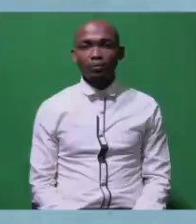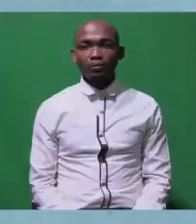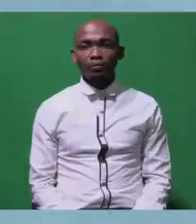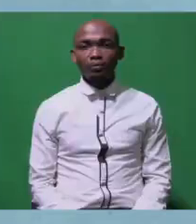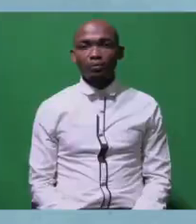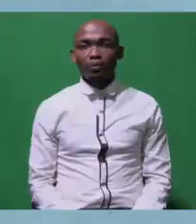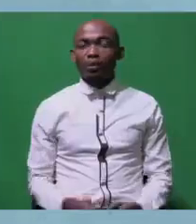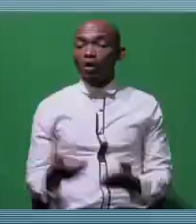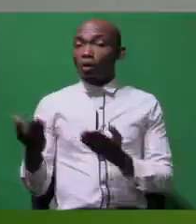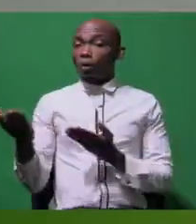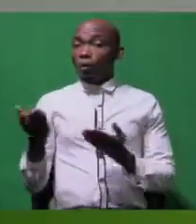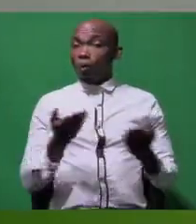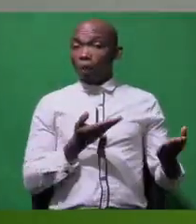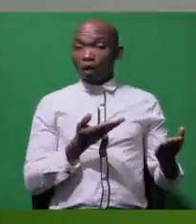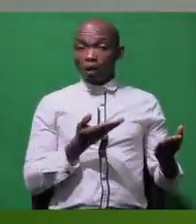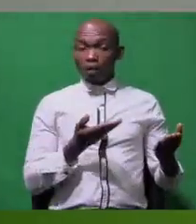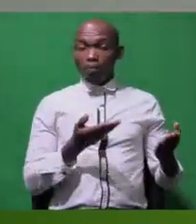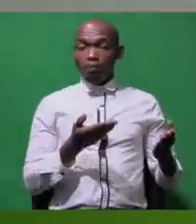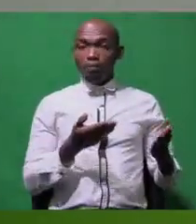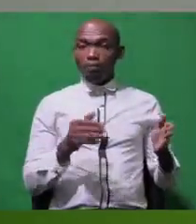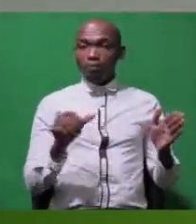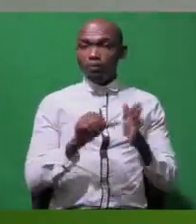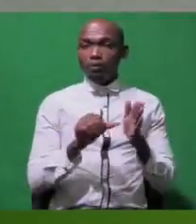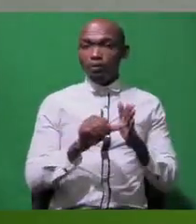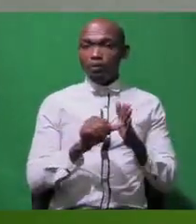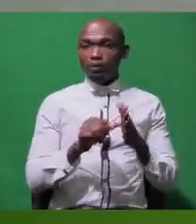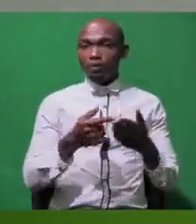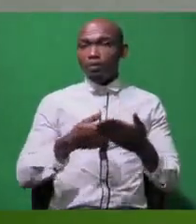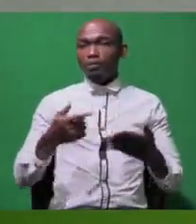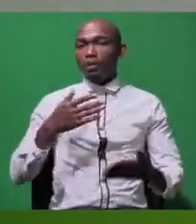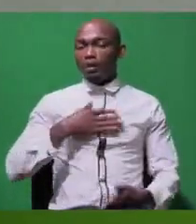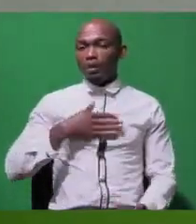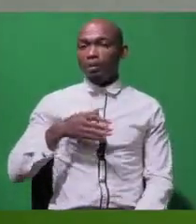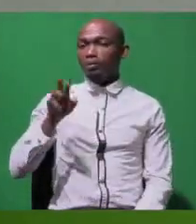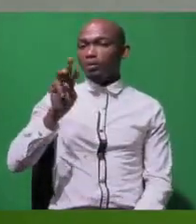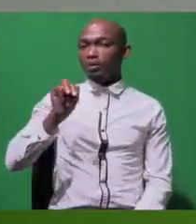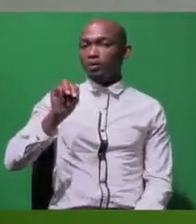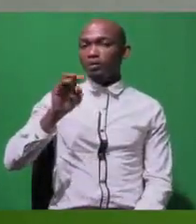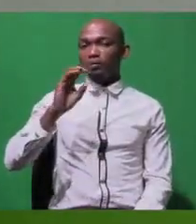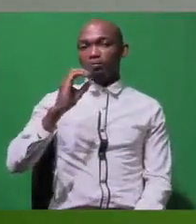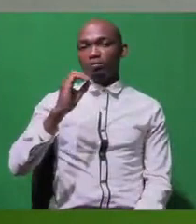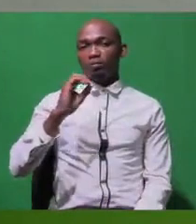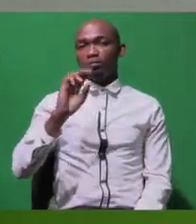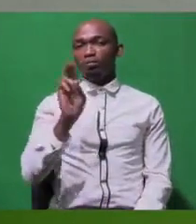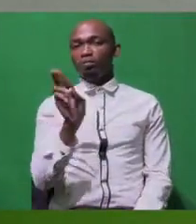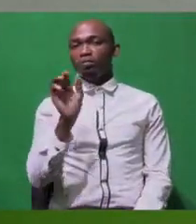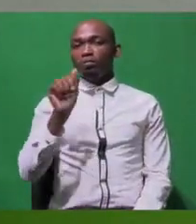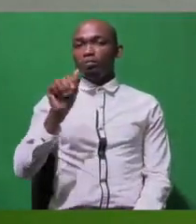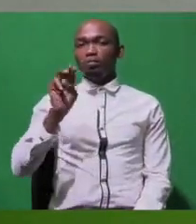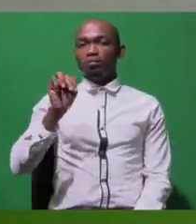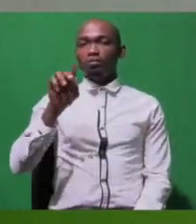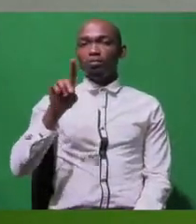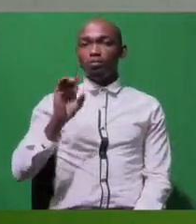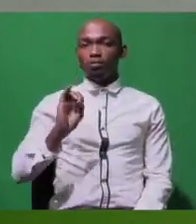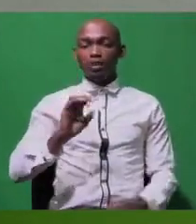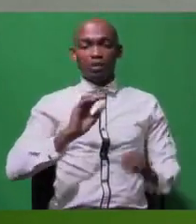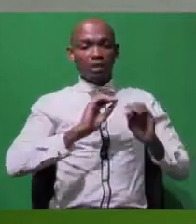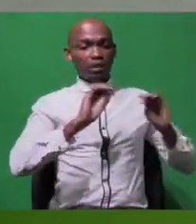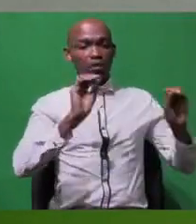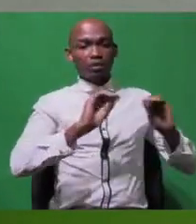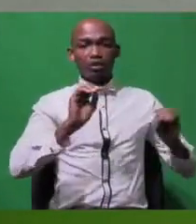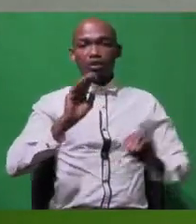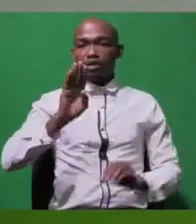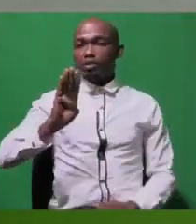Welcome, student. My name is Mohammed Zakwan Mohammed. I teach bookkeeping Form